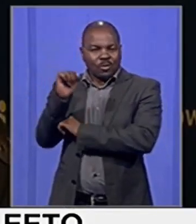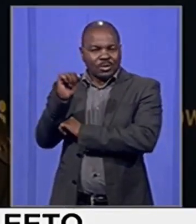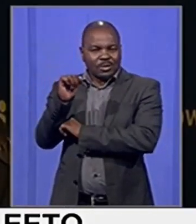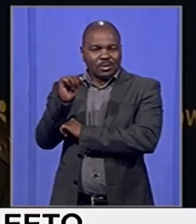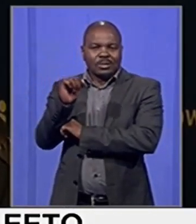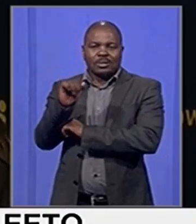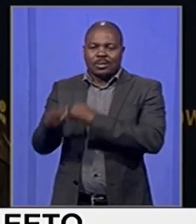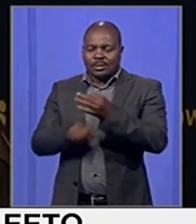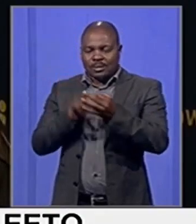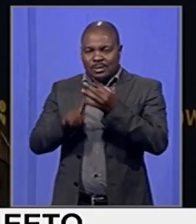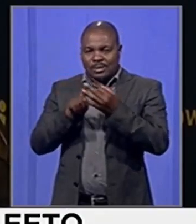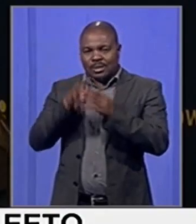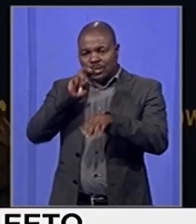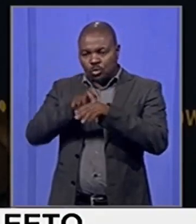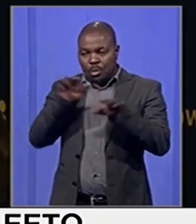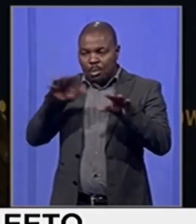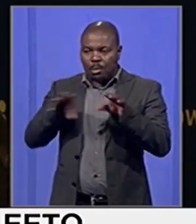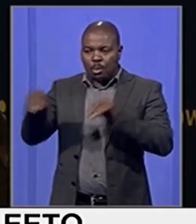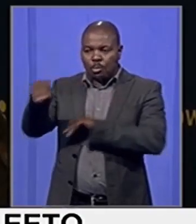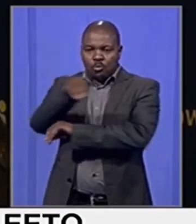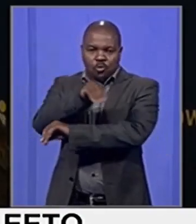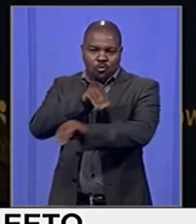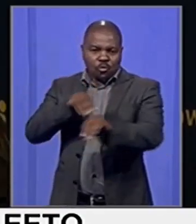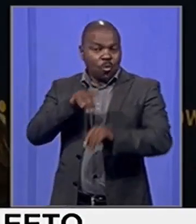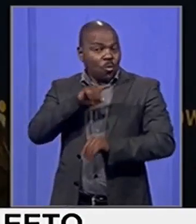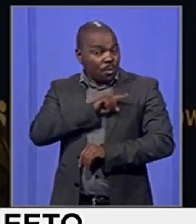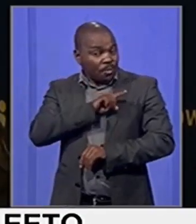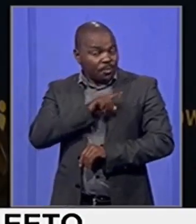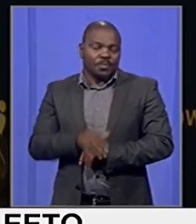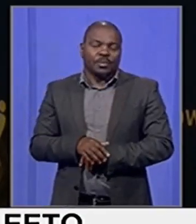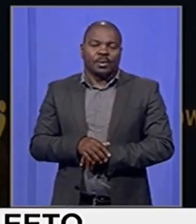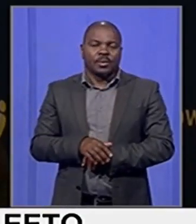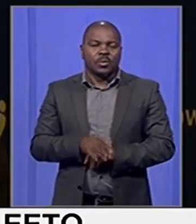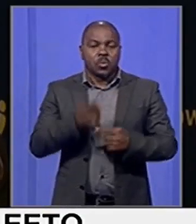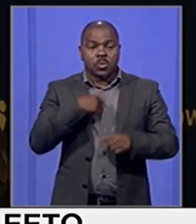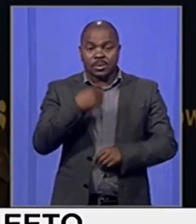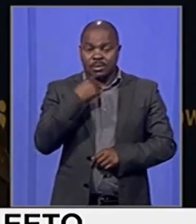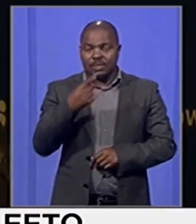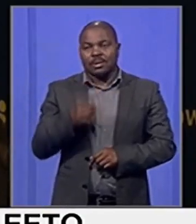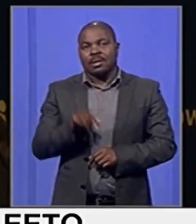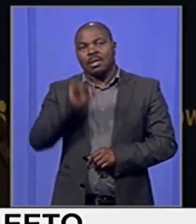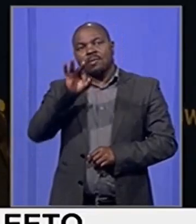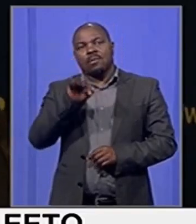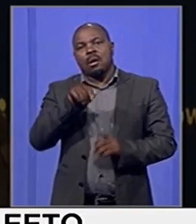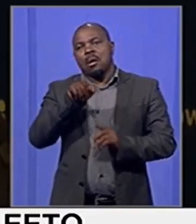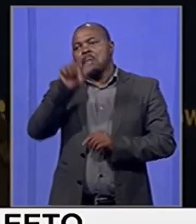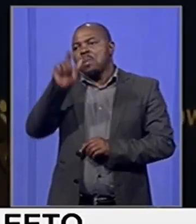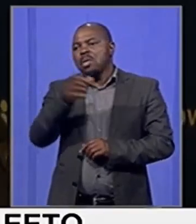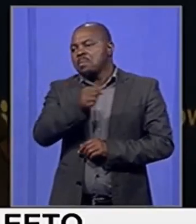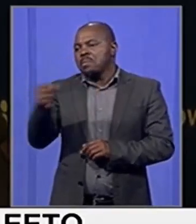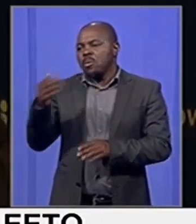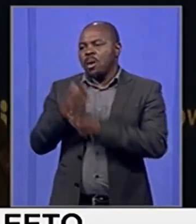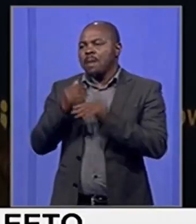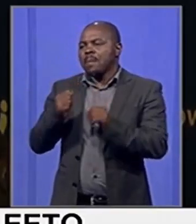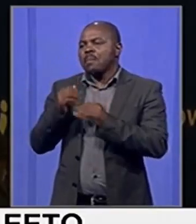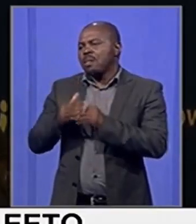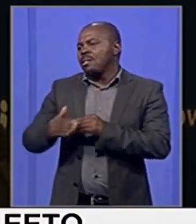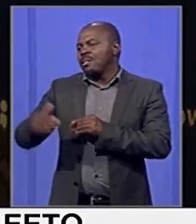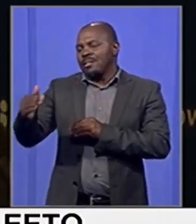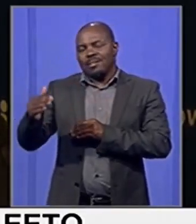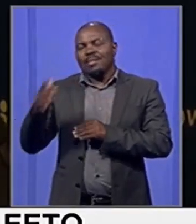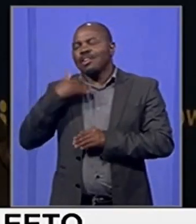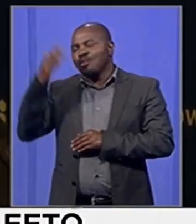should consider rotating them. One of the reasons we say that is that at times when people are so used to each other, it becomes